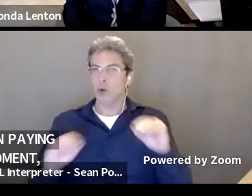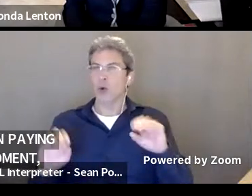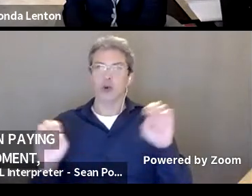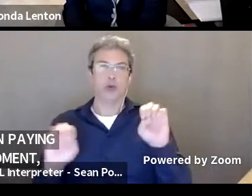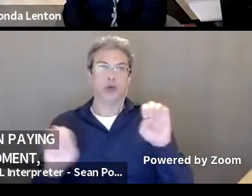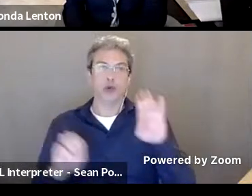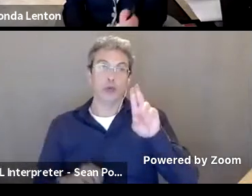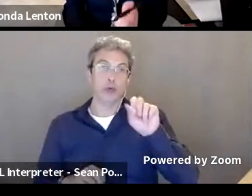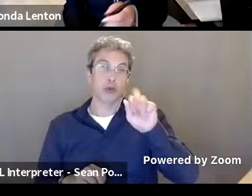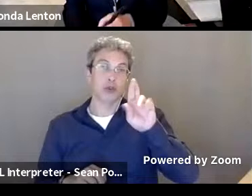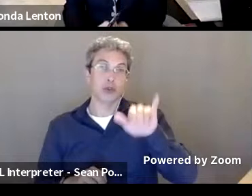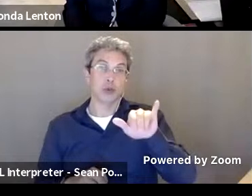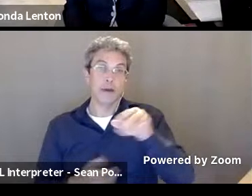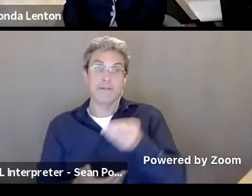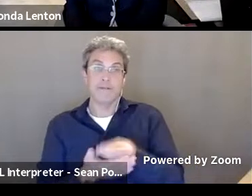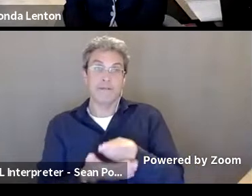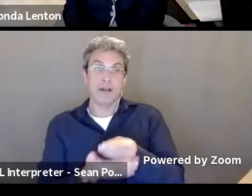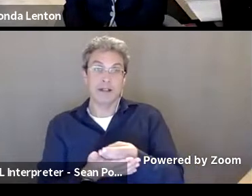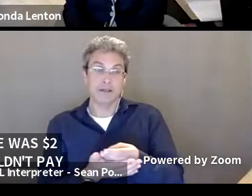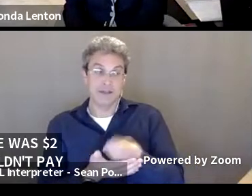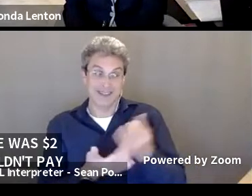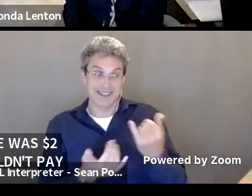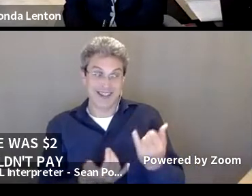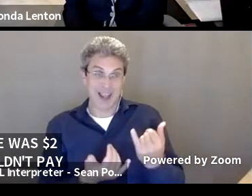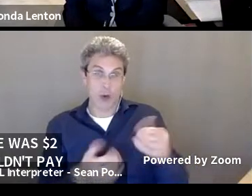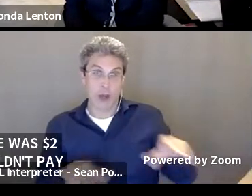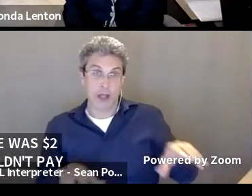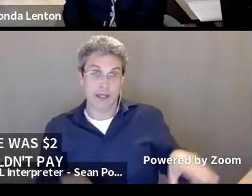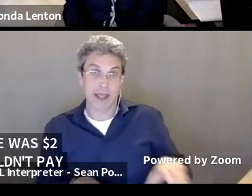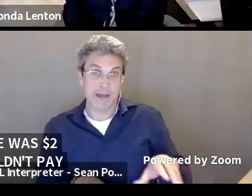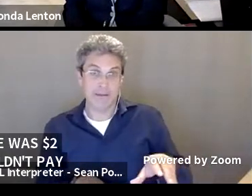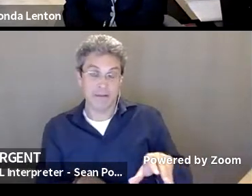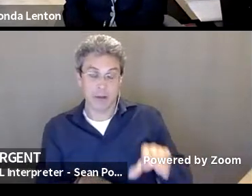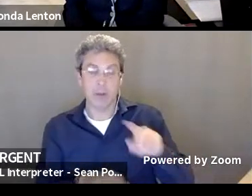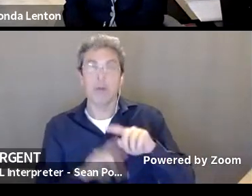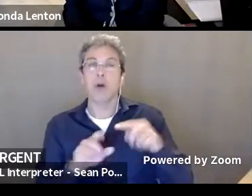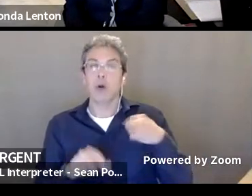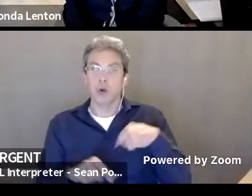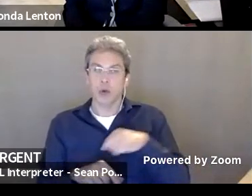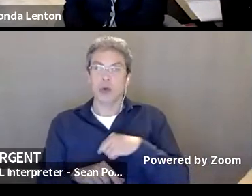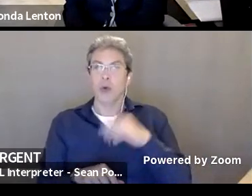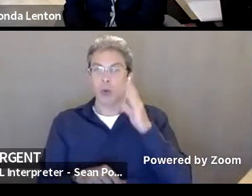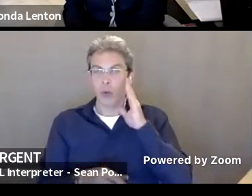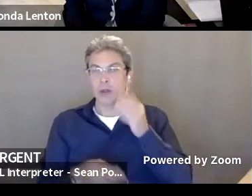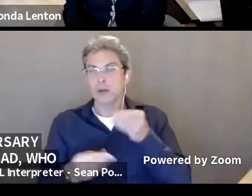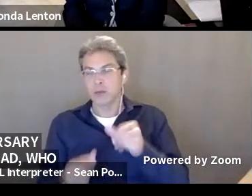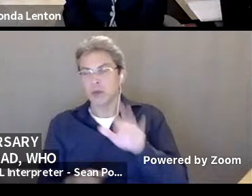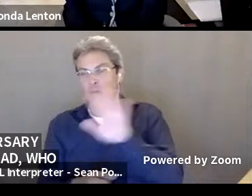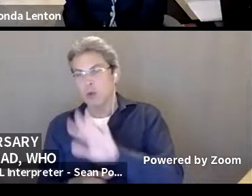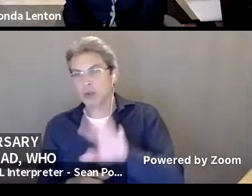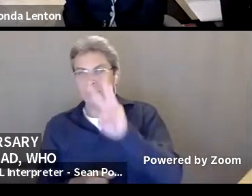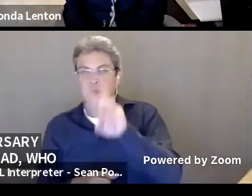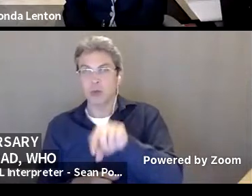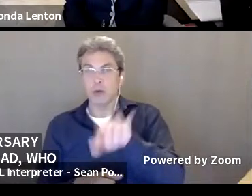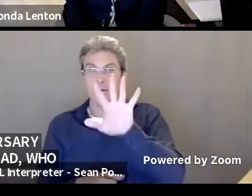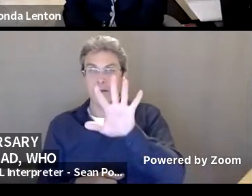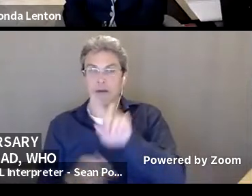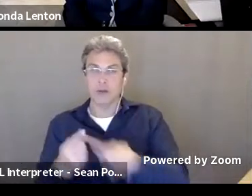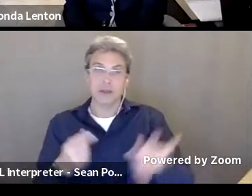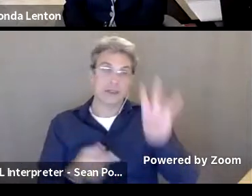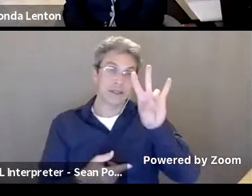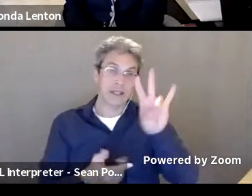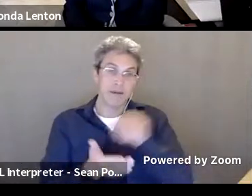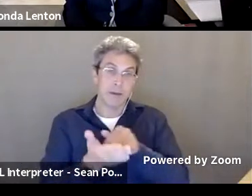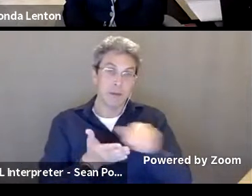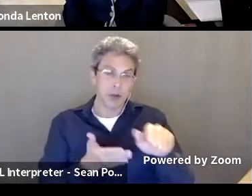active. However, we will be expending between $6.5 and $7 million in bursary